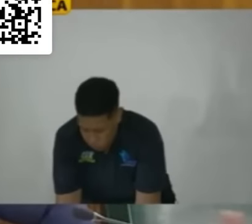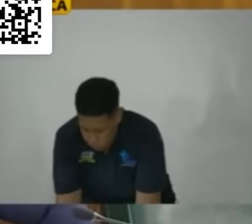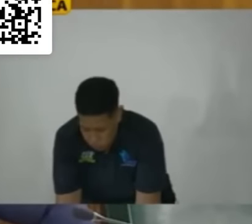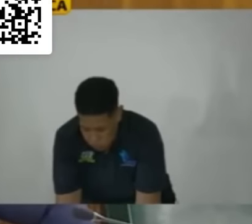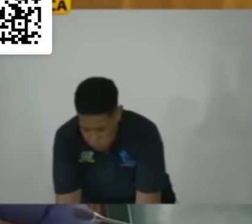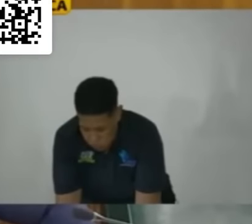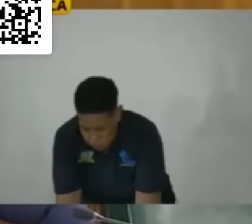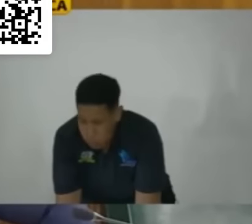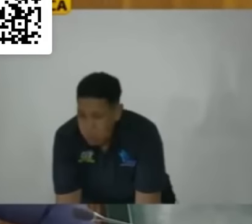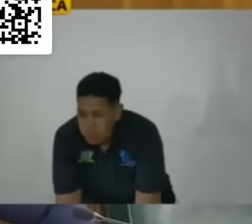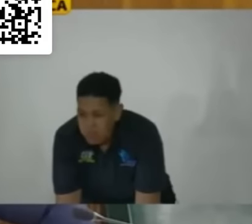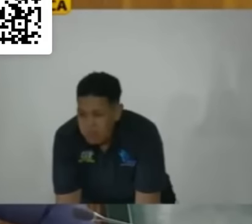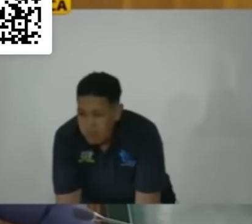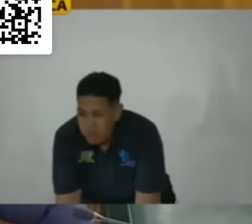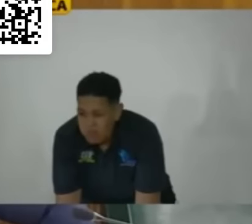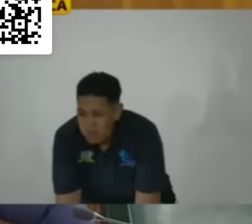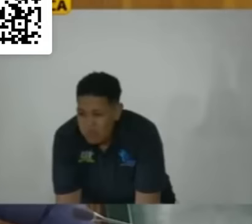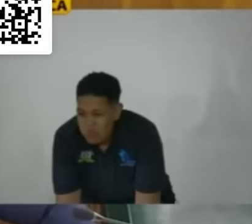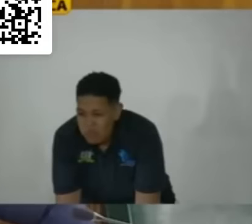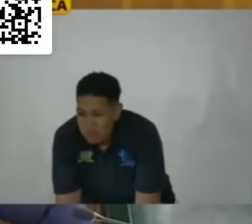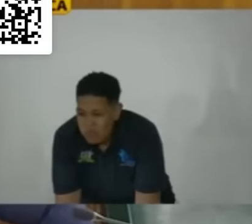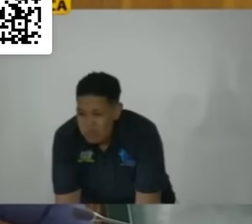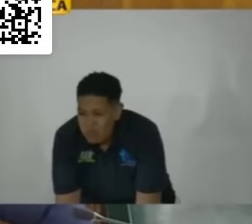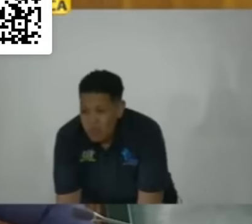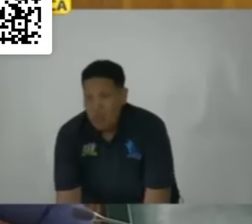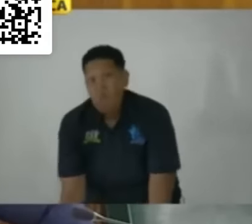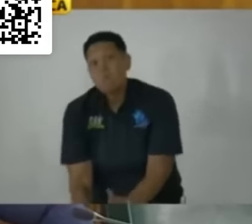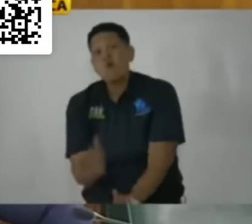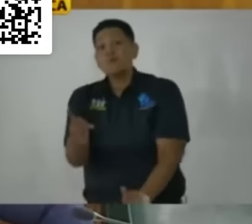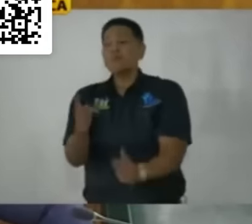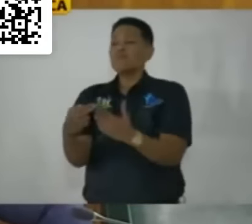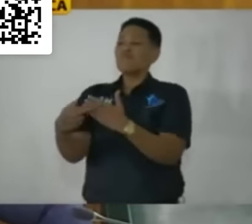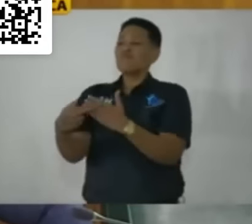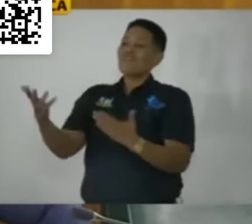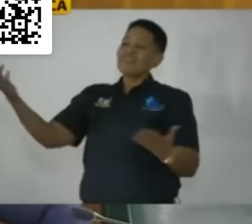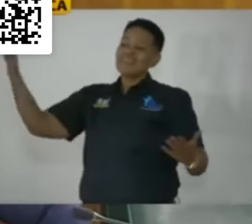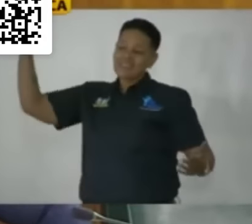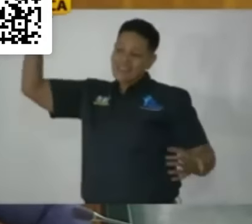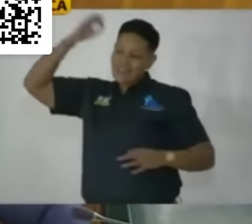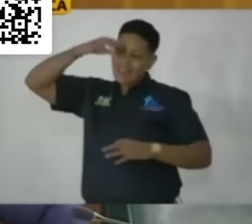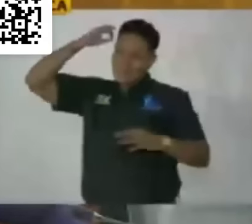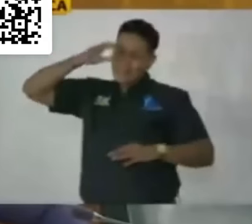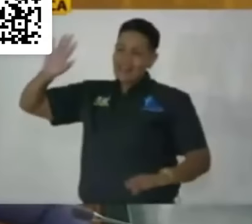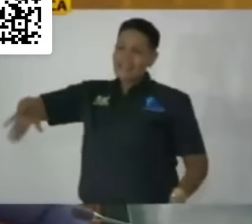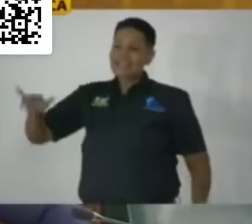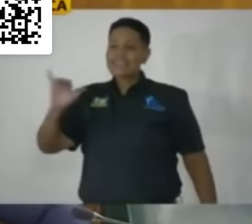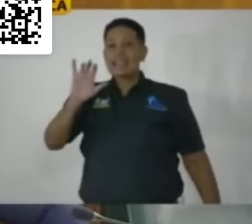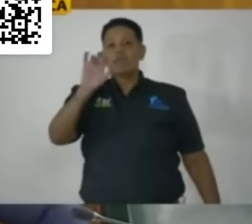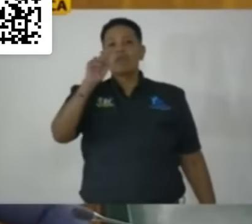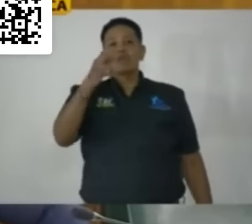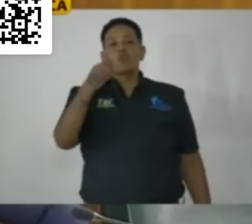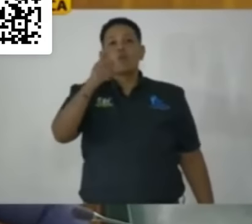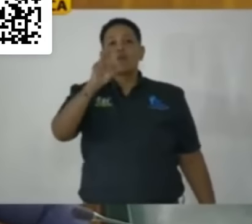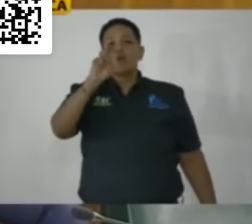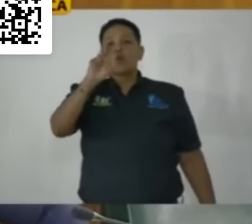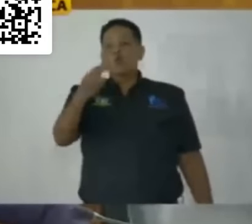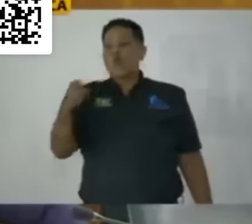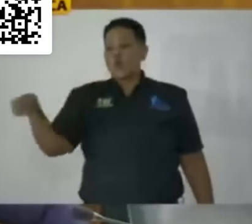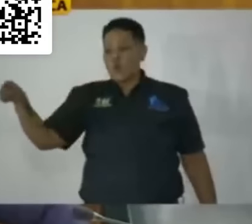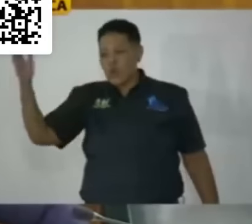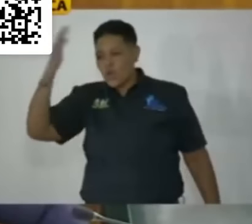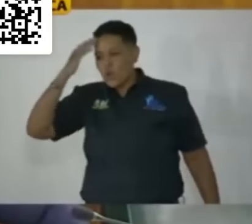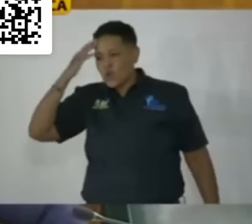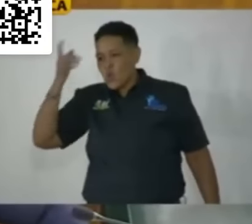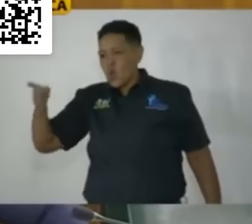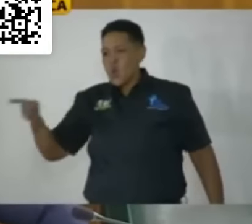Most people make reference of things that they don't even know. It's like the Ethiopian eunuch. Do they even